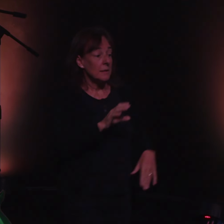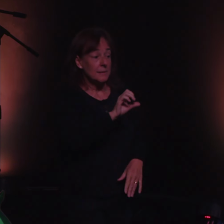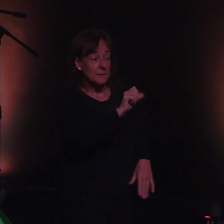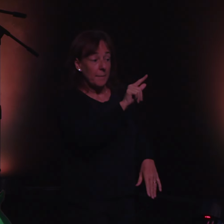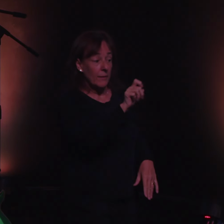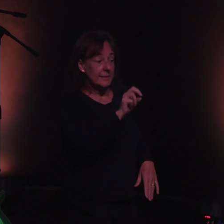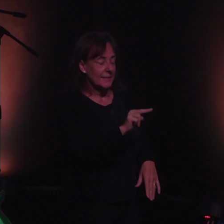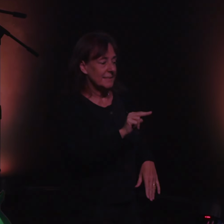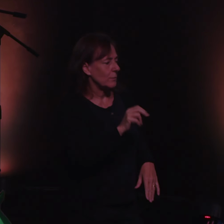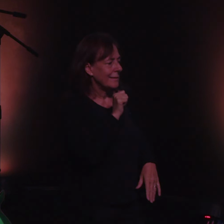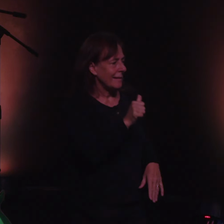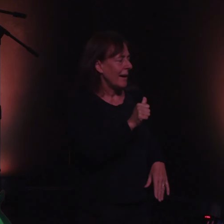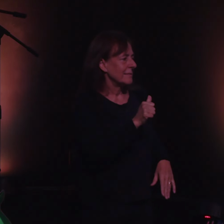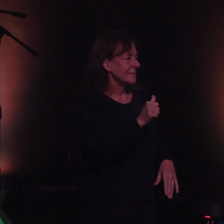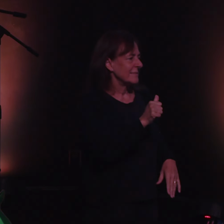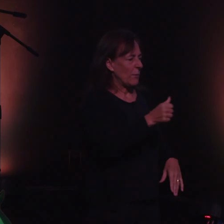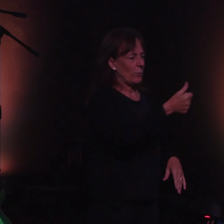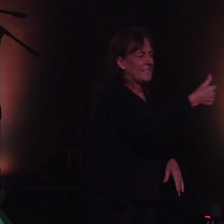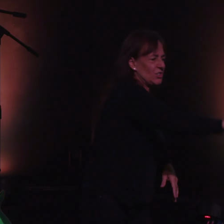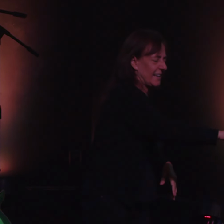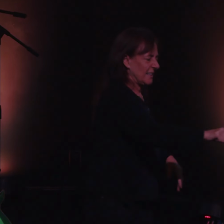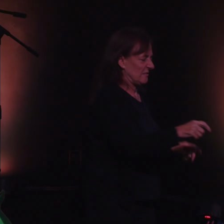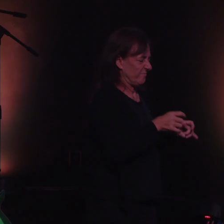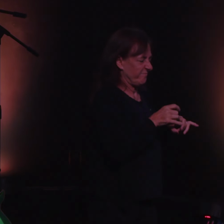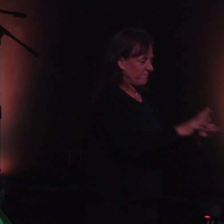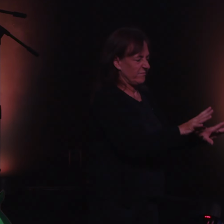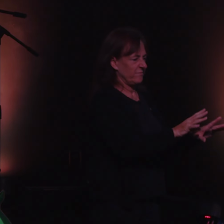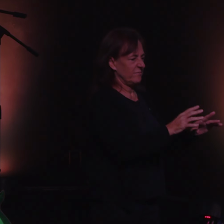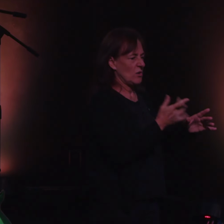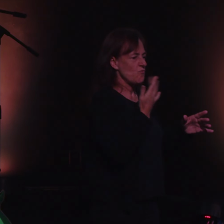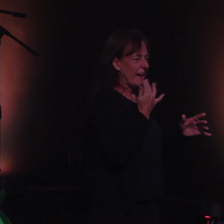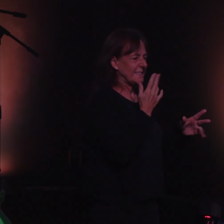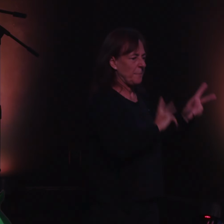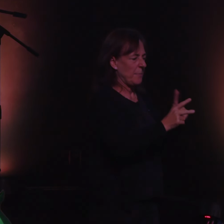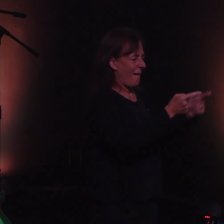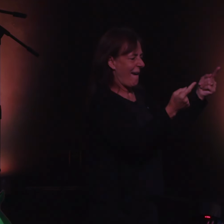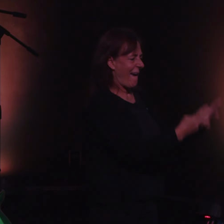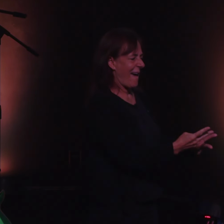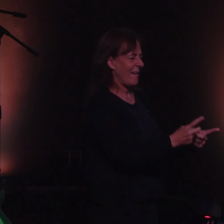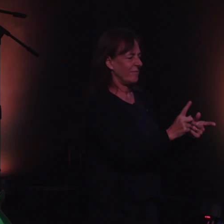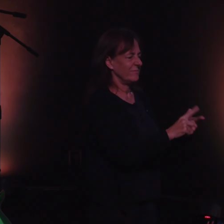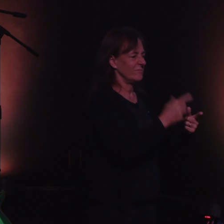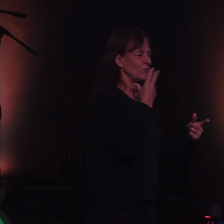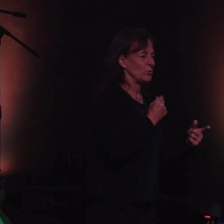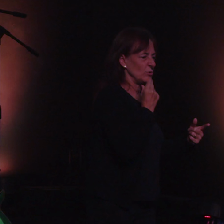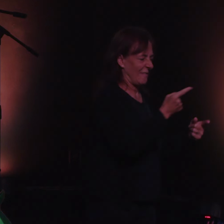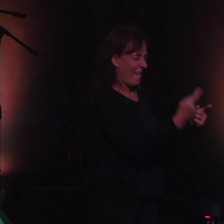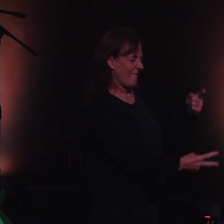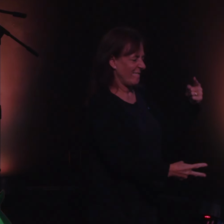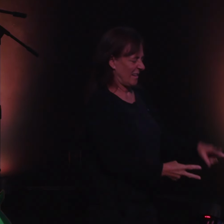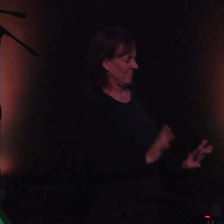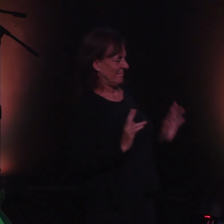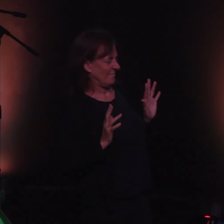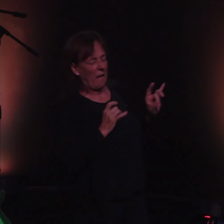not loved people. They were a rejected and despised race. They were half-breeds to the Jews. There's a